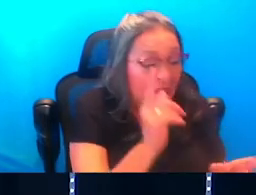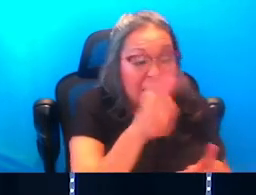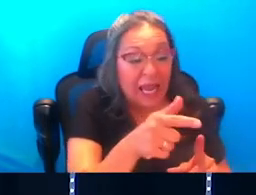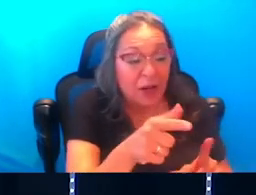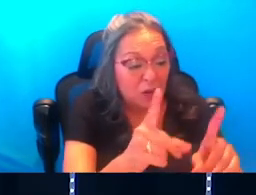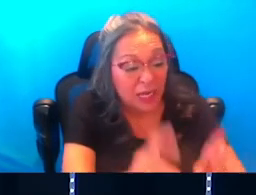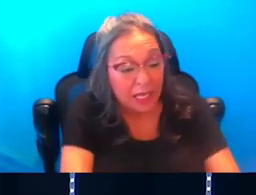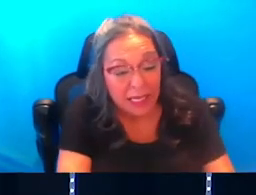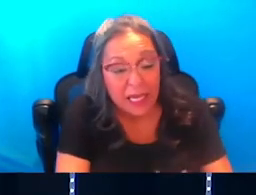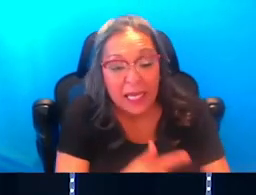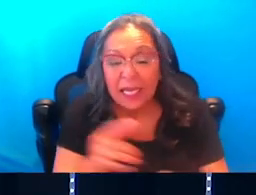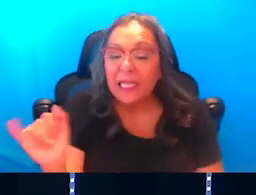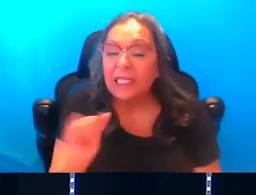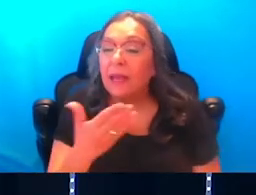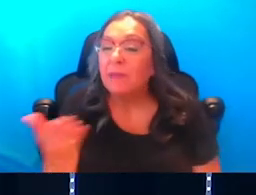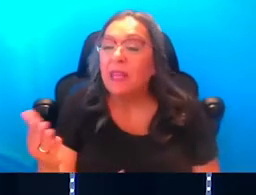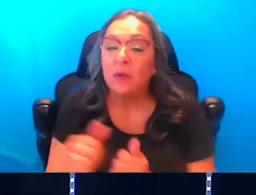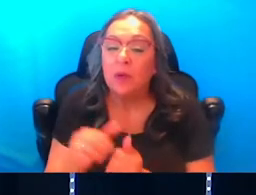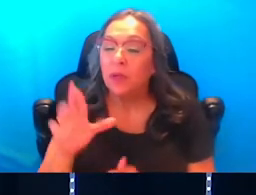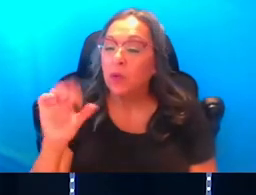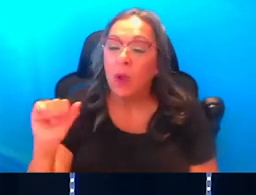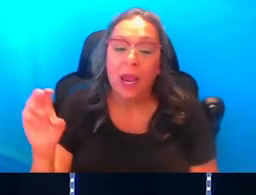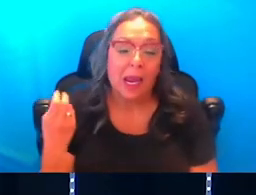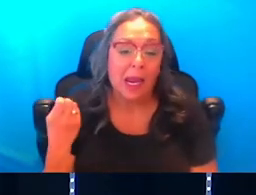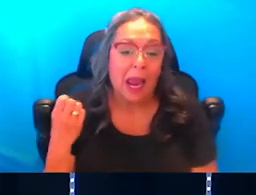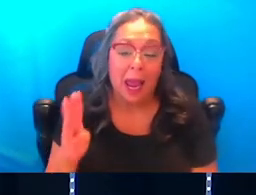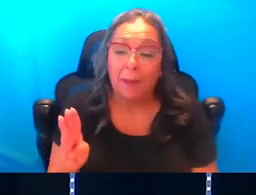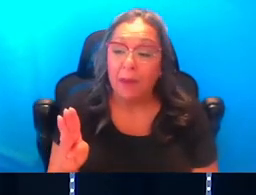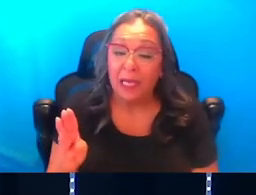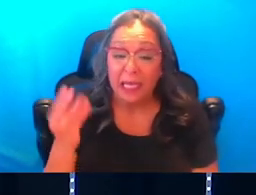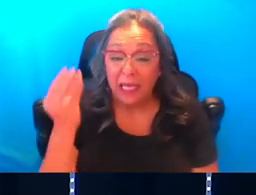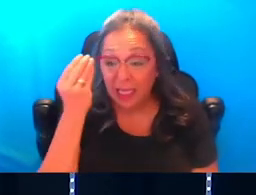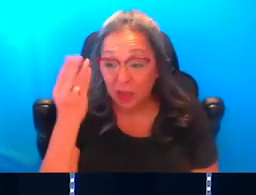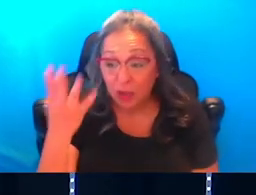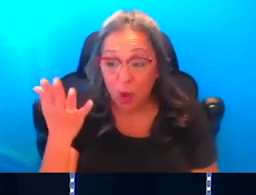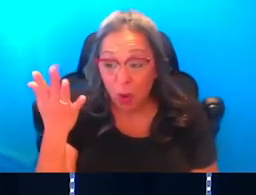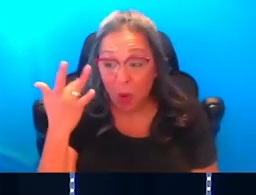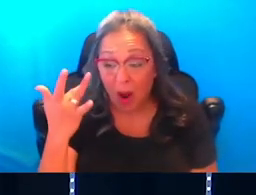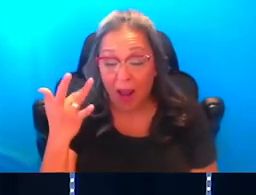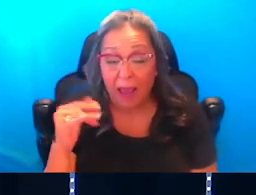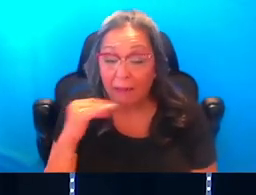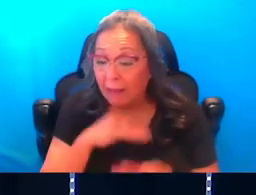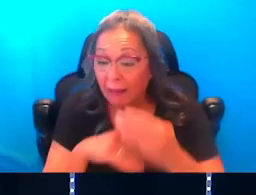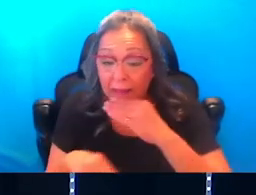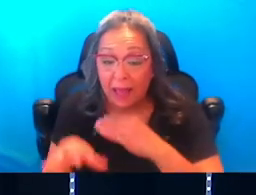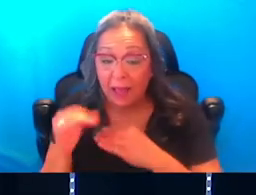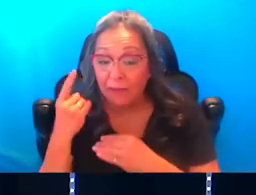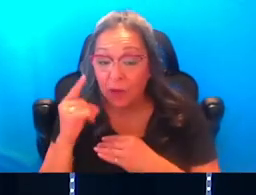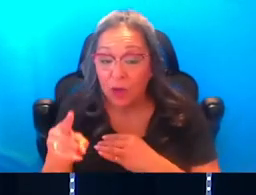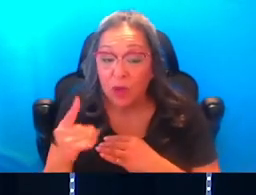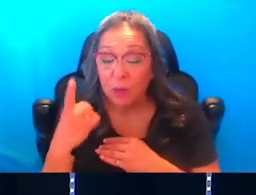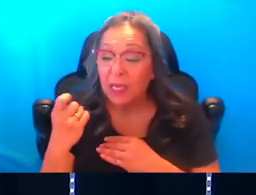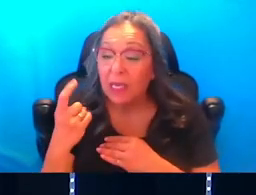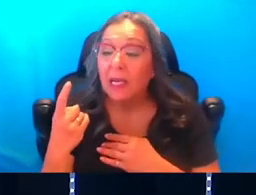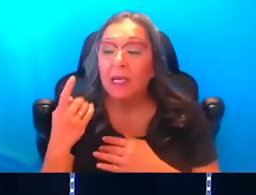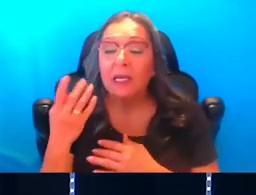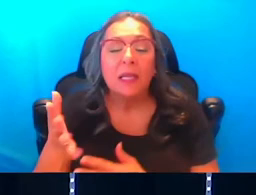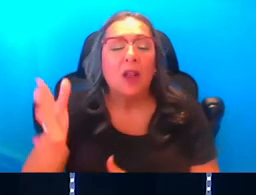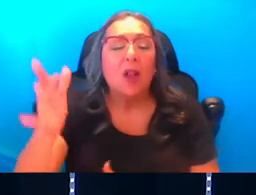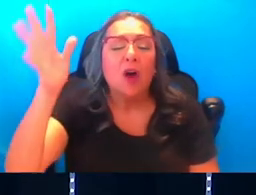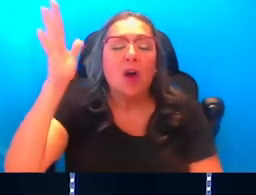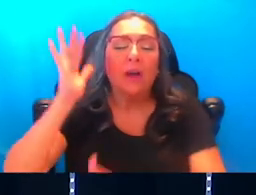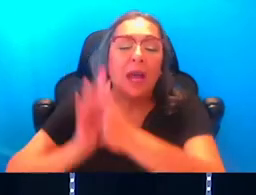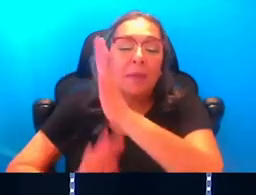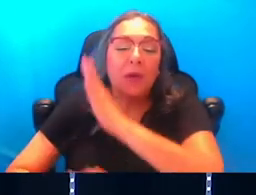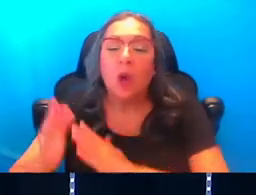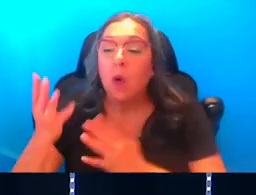with Rahab. She's like, the reason I just did that, just so you know, is because months ago, maybe even years ago,